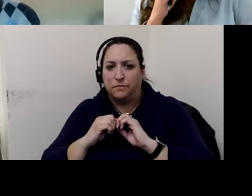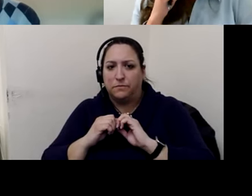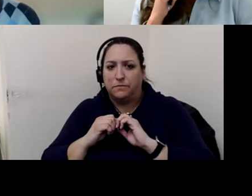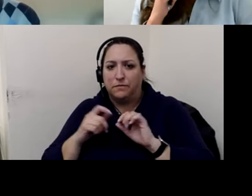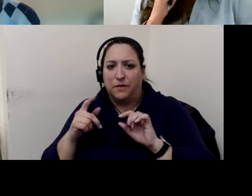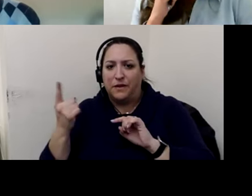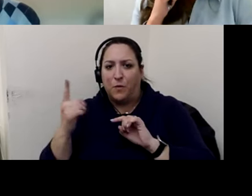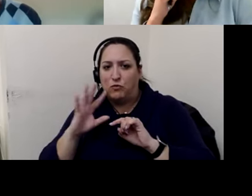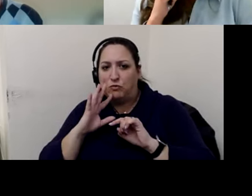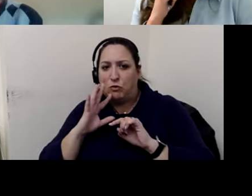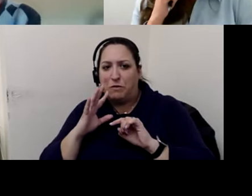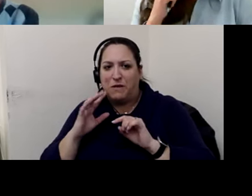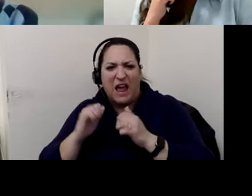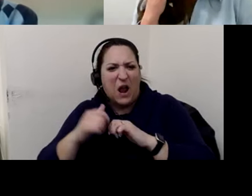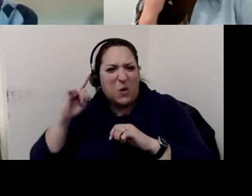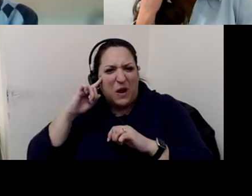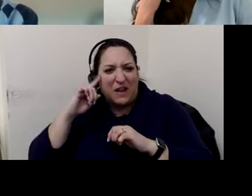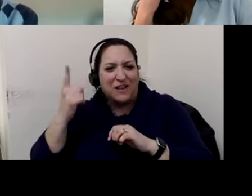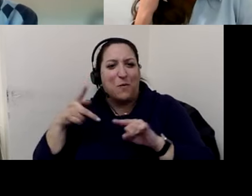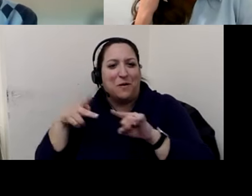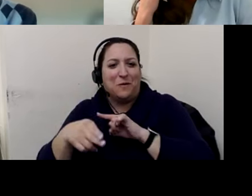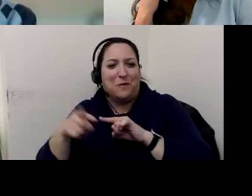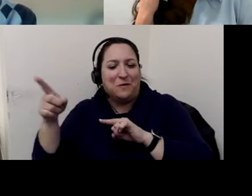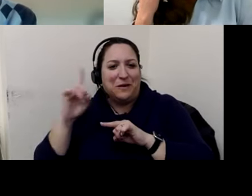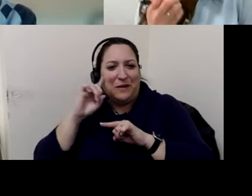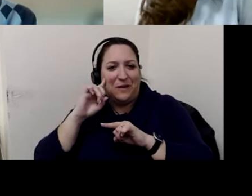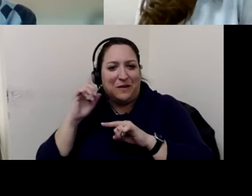Maybe. How do you hear?